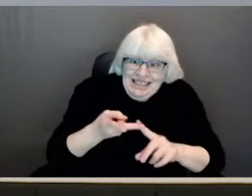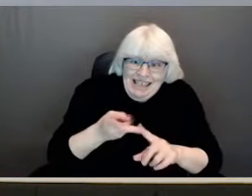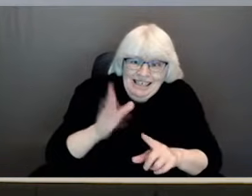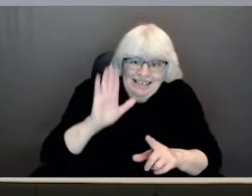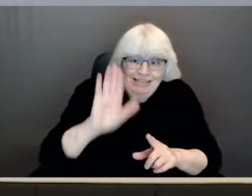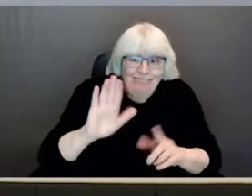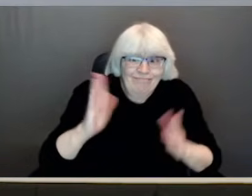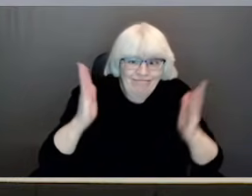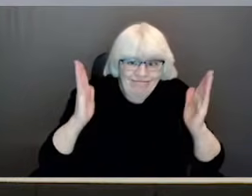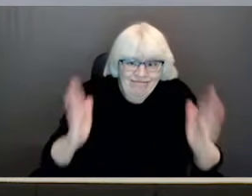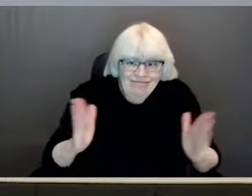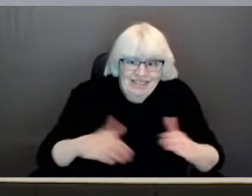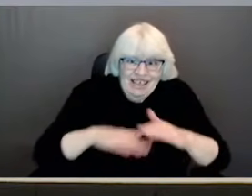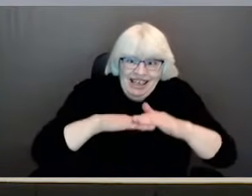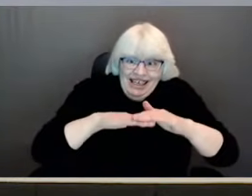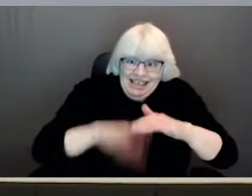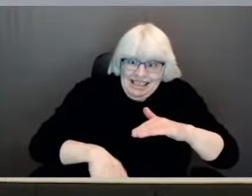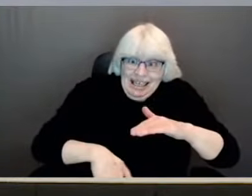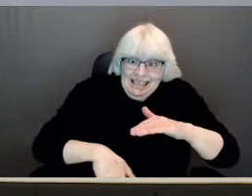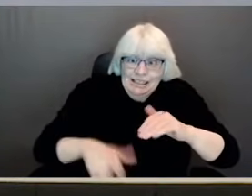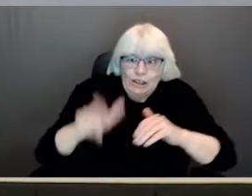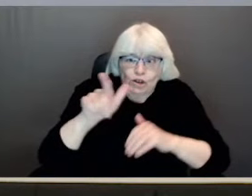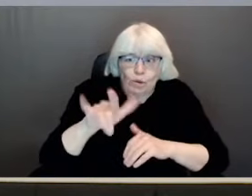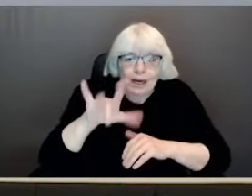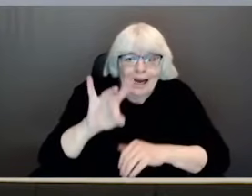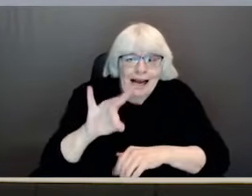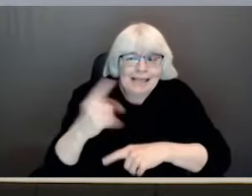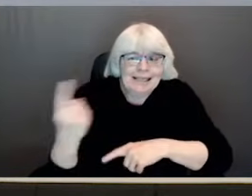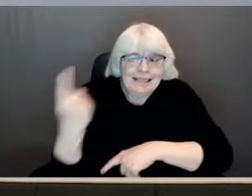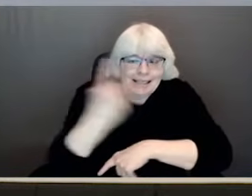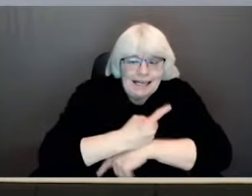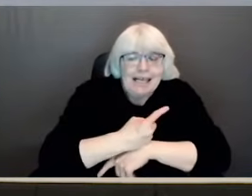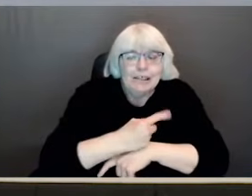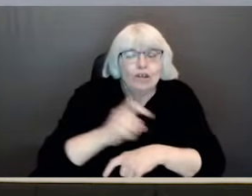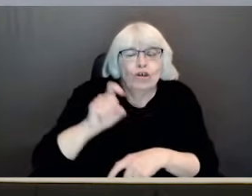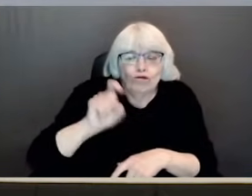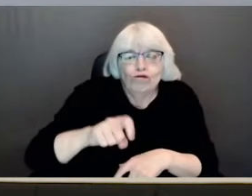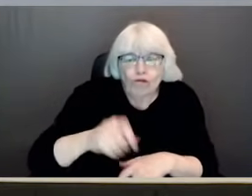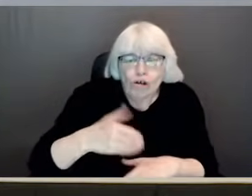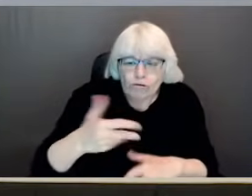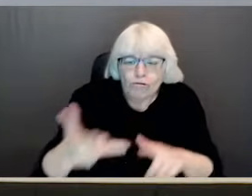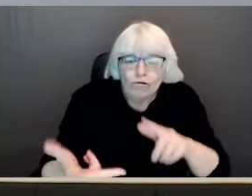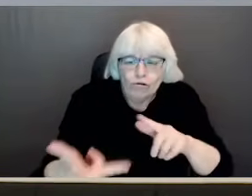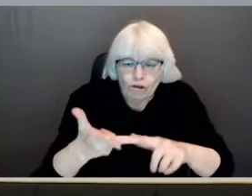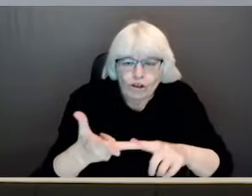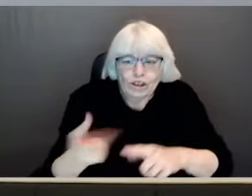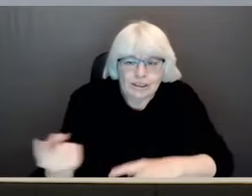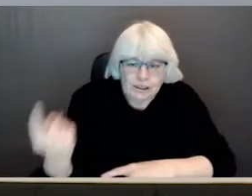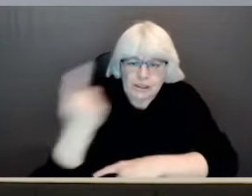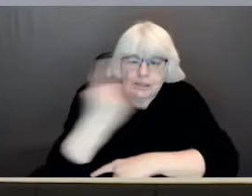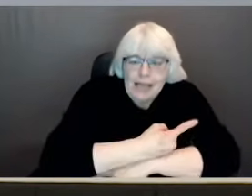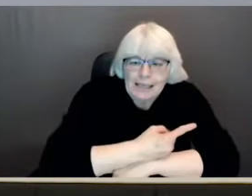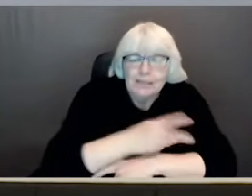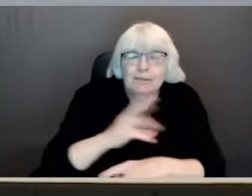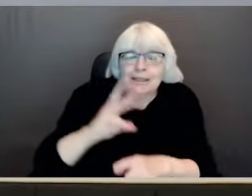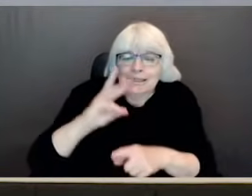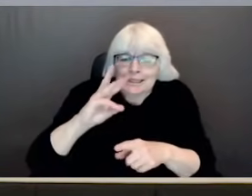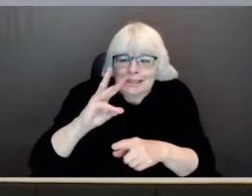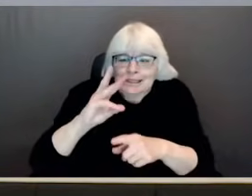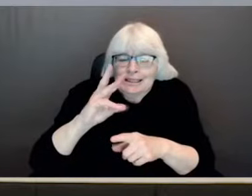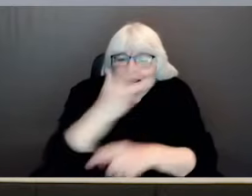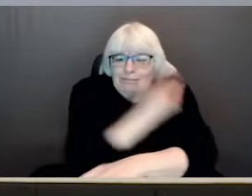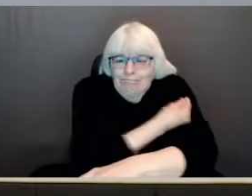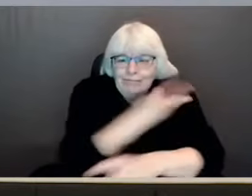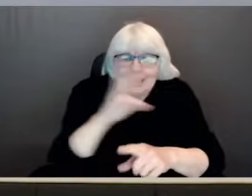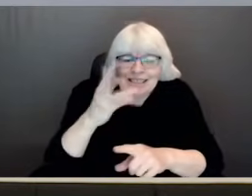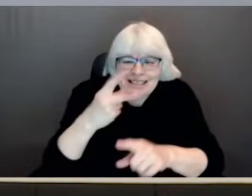Individuals who are eligible to receive a booster or third dose can contact a partner pharmacy via the website to book an appointment or book online